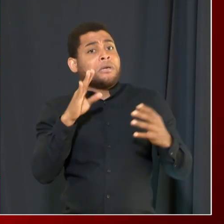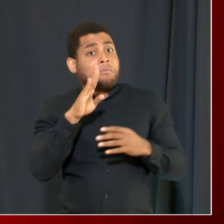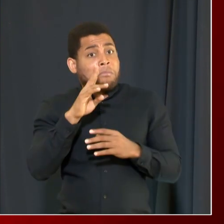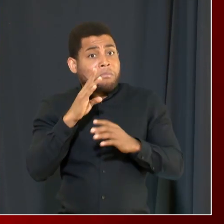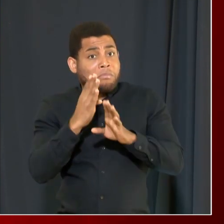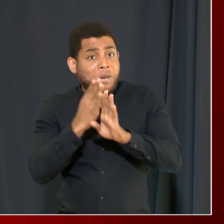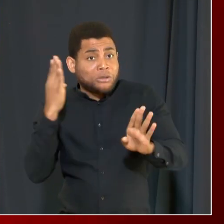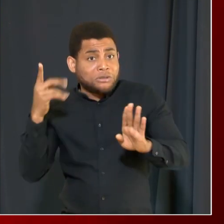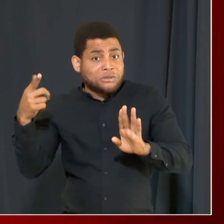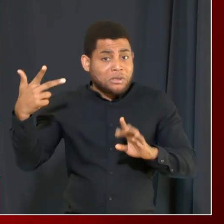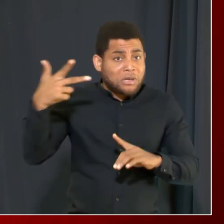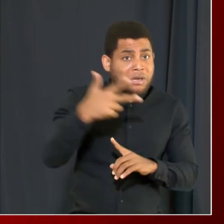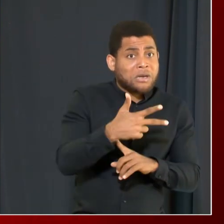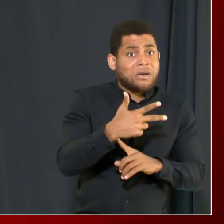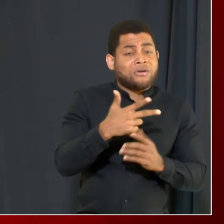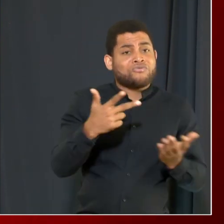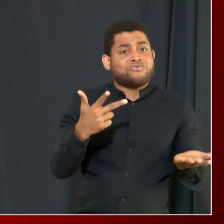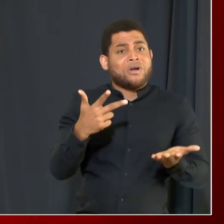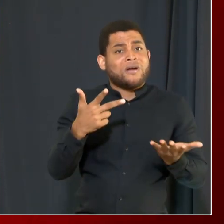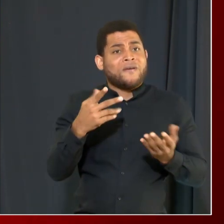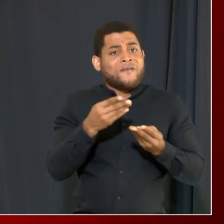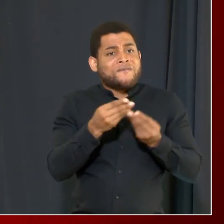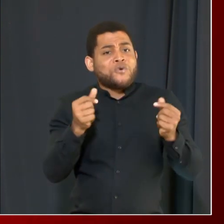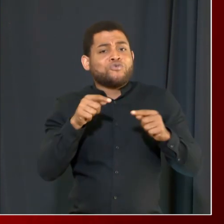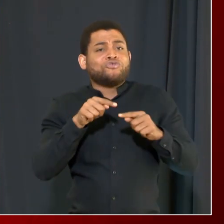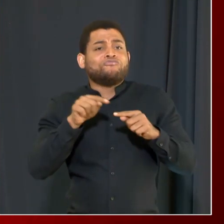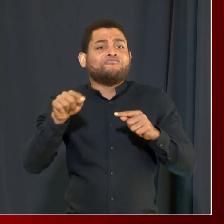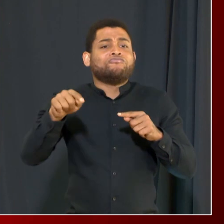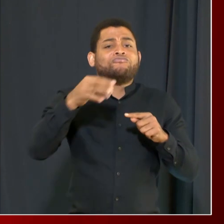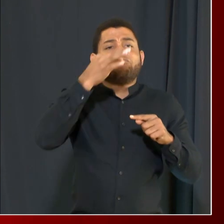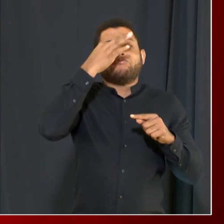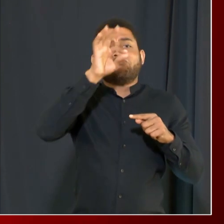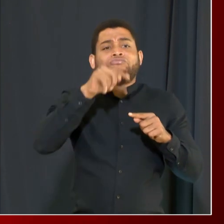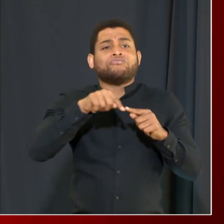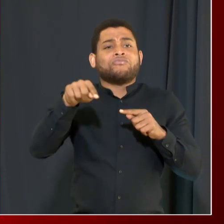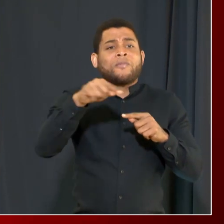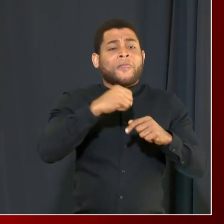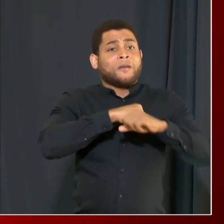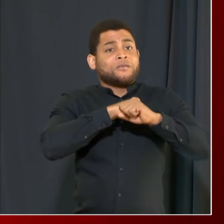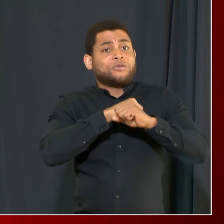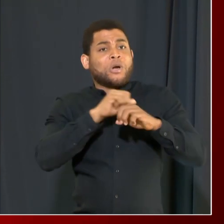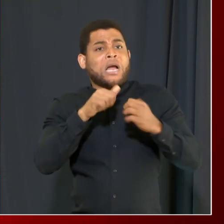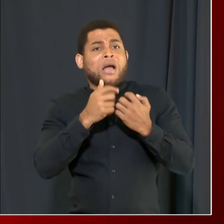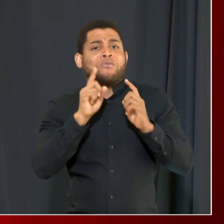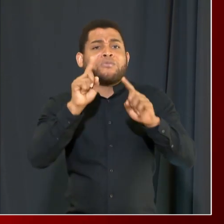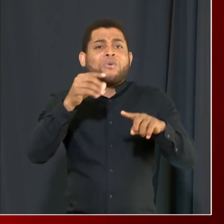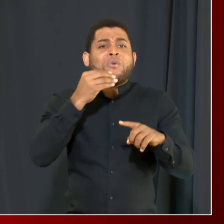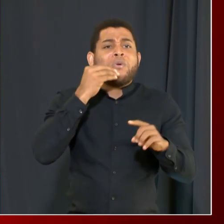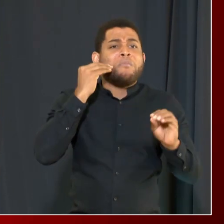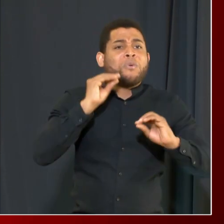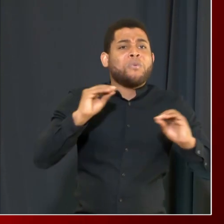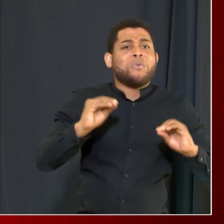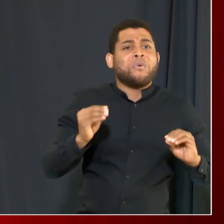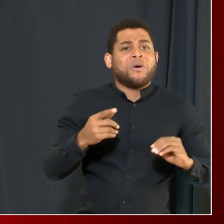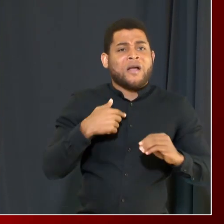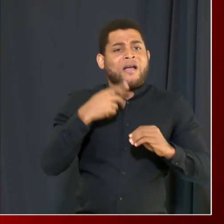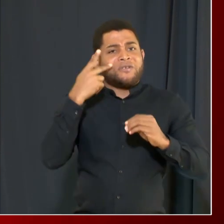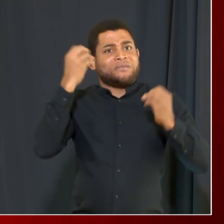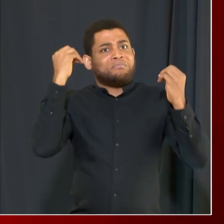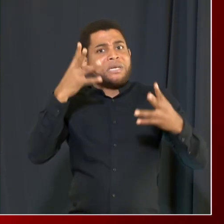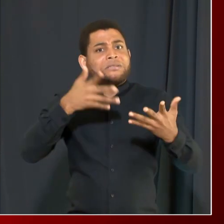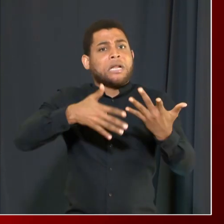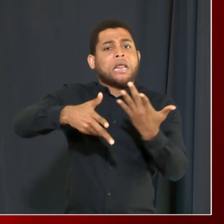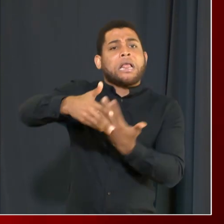And, a few blocks from here, in front of the homeless shelter, we see dozens of migrants hanging in the